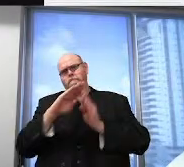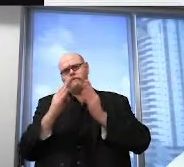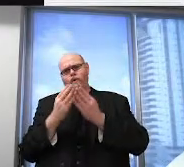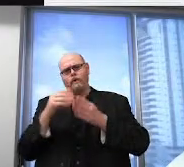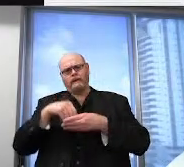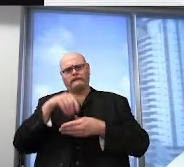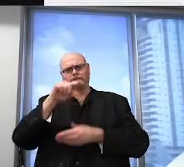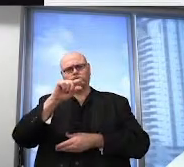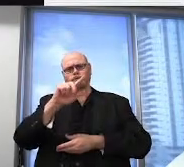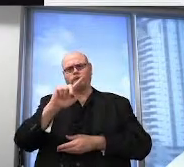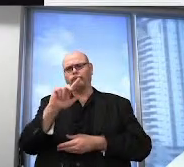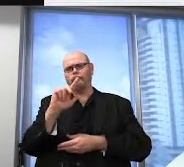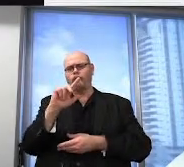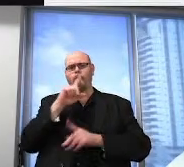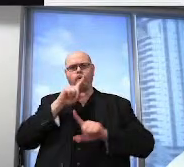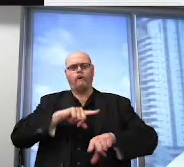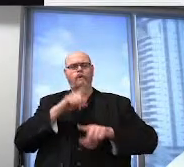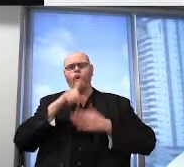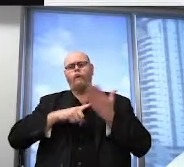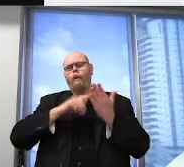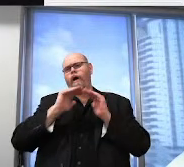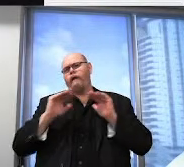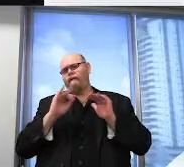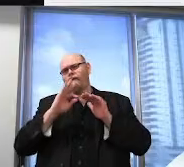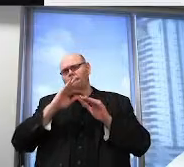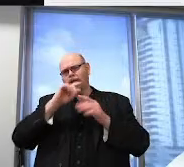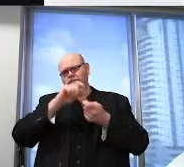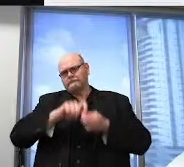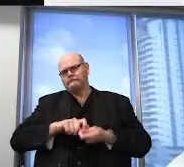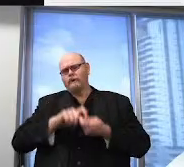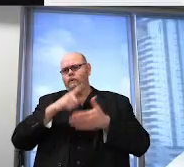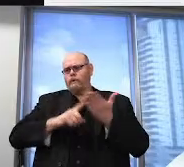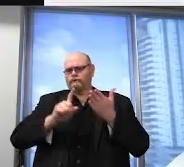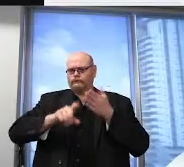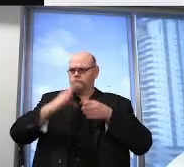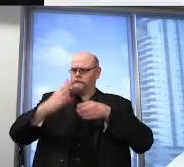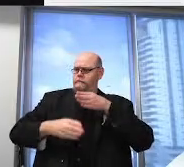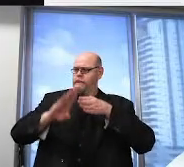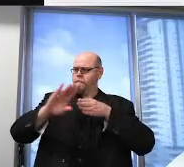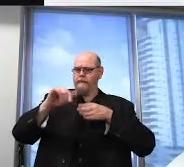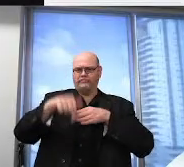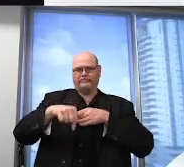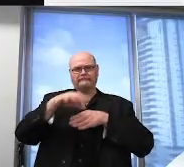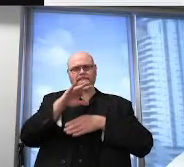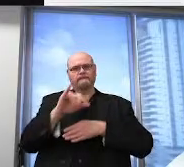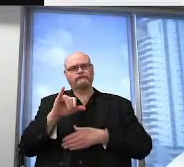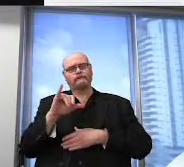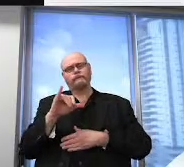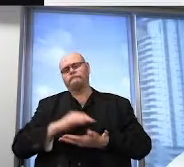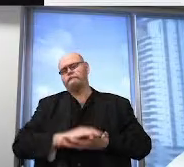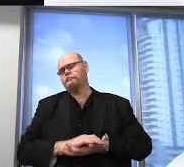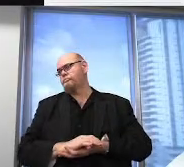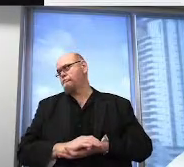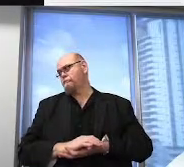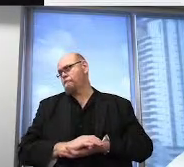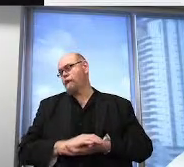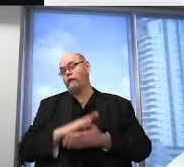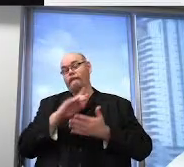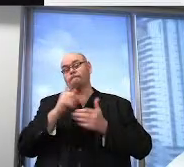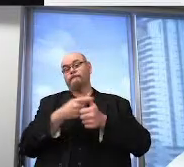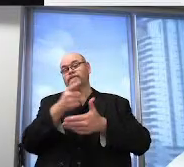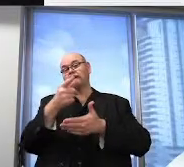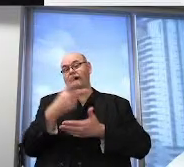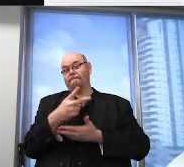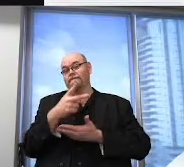What level of specificity can you give us about what will be completed by the first half of this fiscal year, sir? What